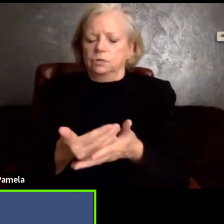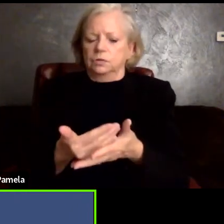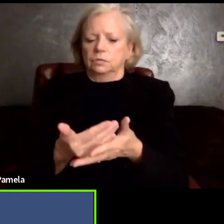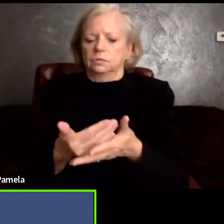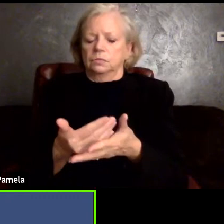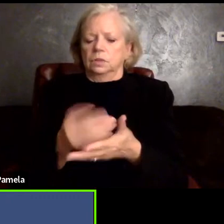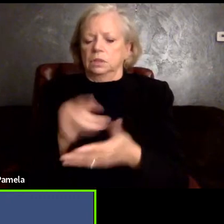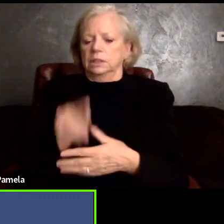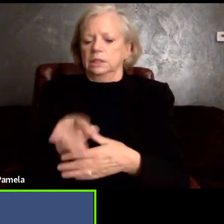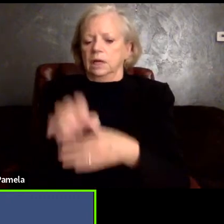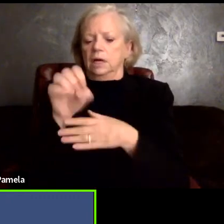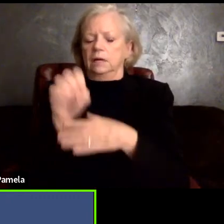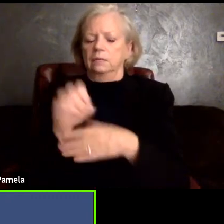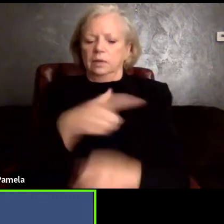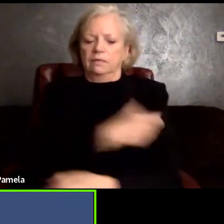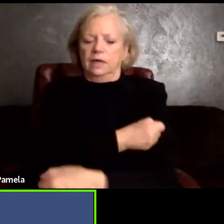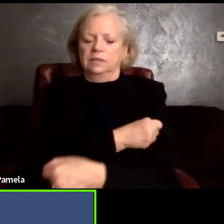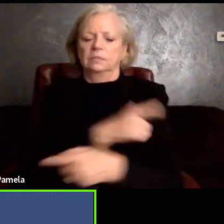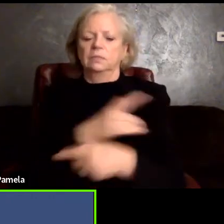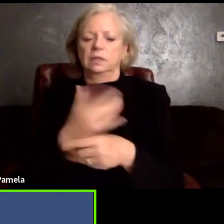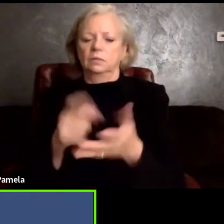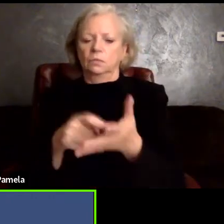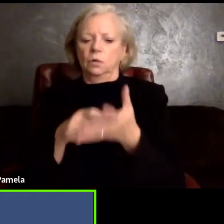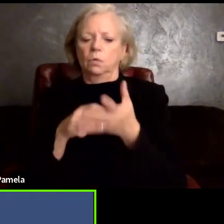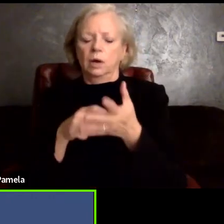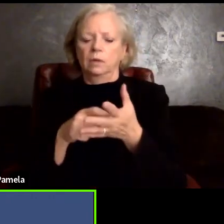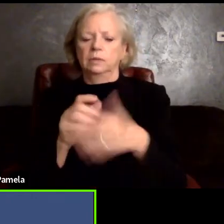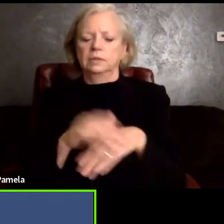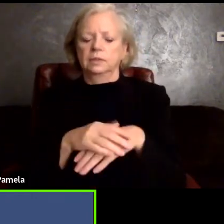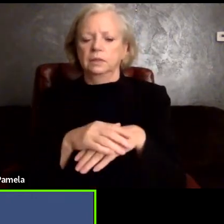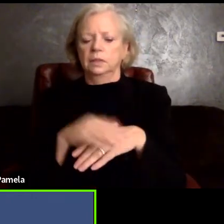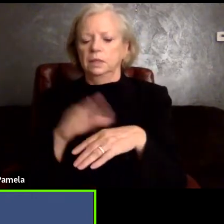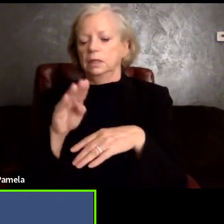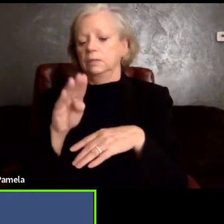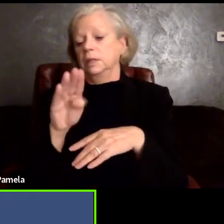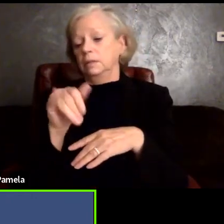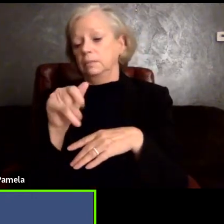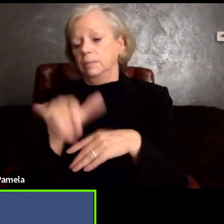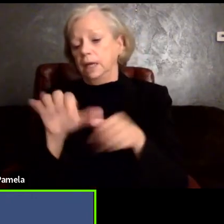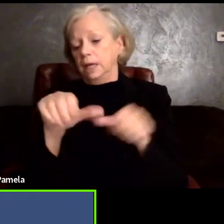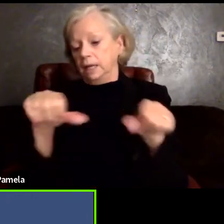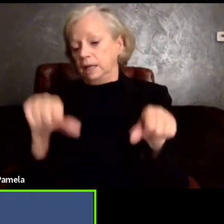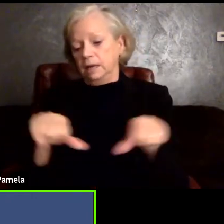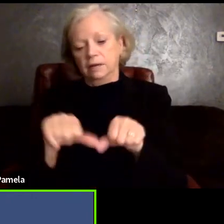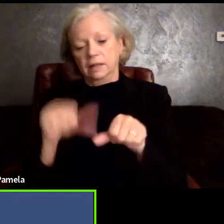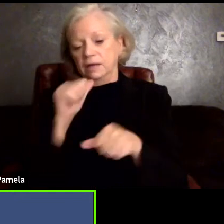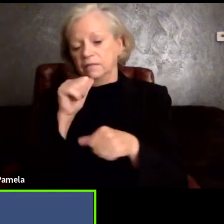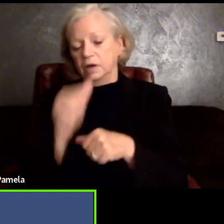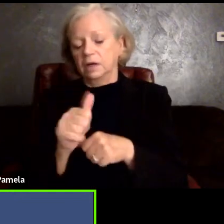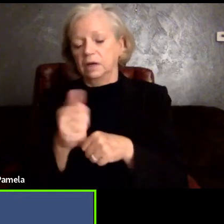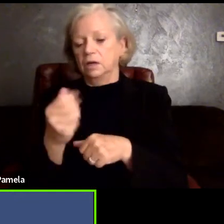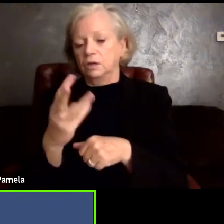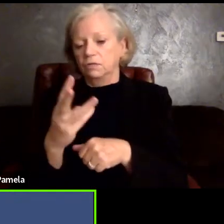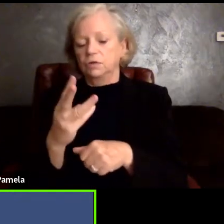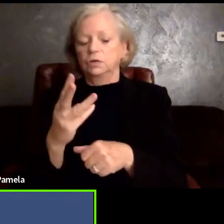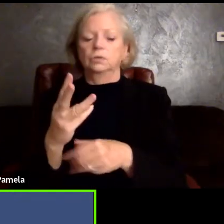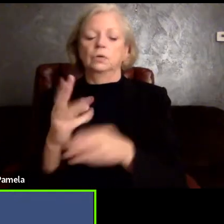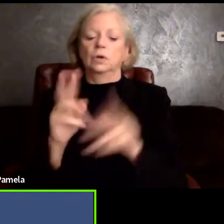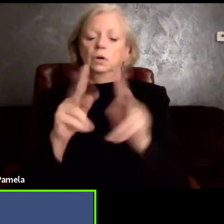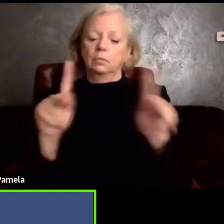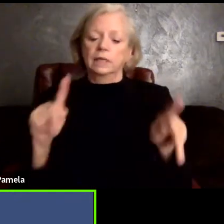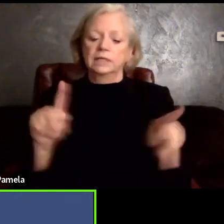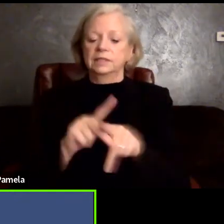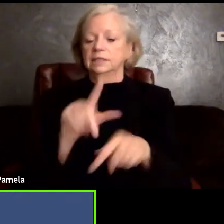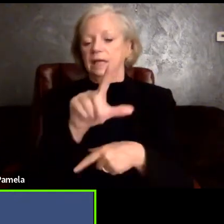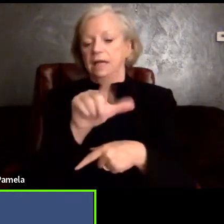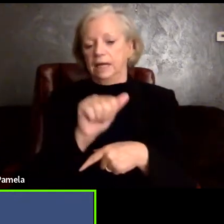and settings. And then other jurisdictions in the Bay Area have not. There's a few other places, LA and New York, most notably, that have done